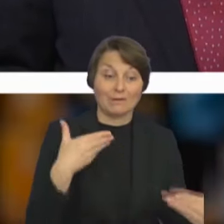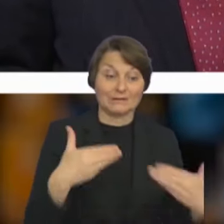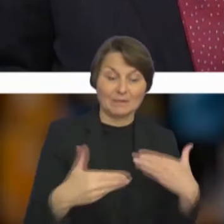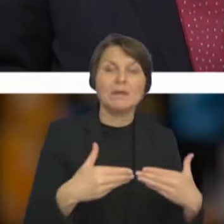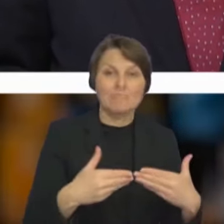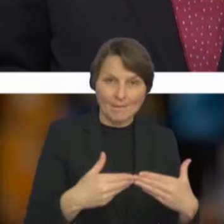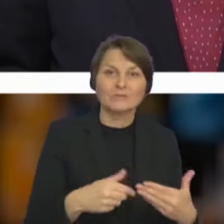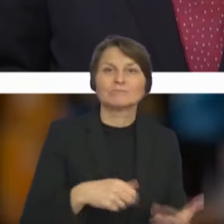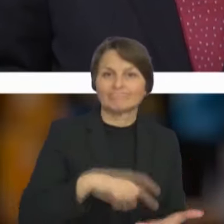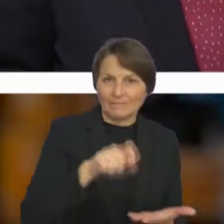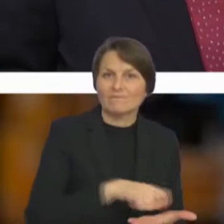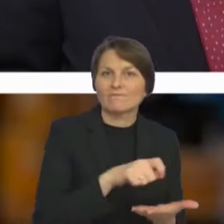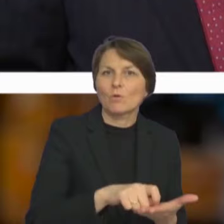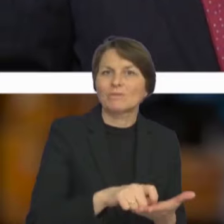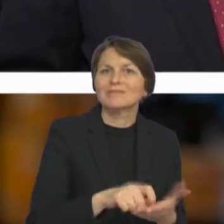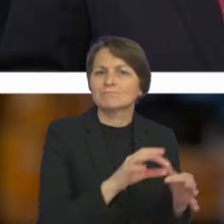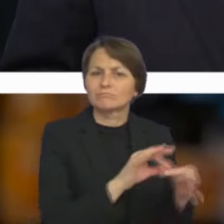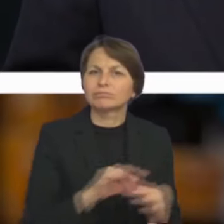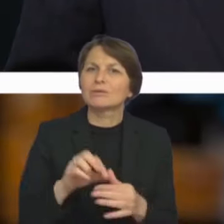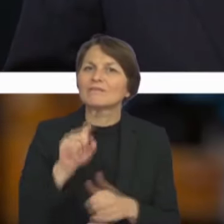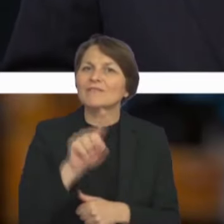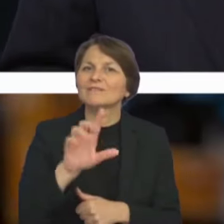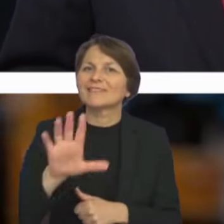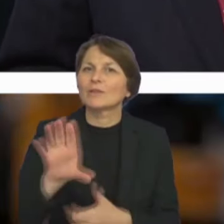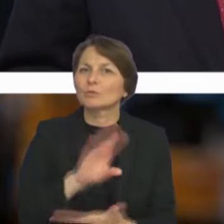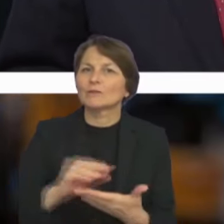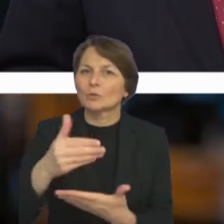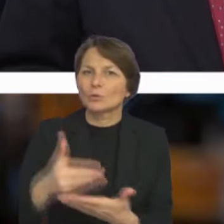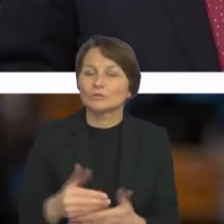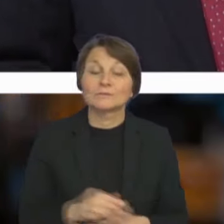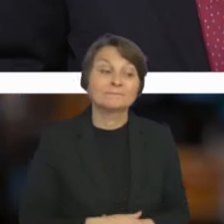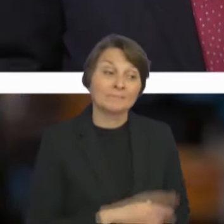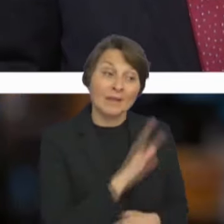resolution. With regard to his long-term variable compensation, the Board of